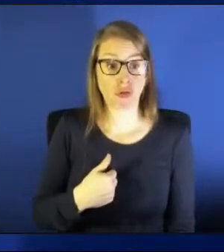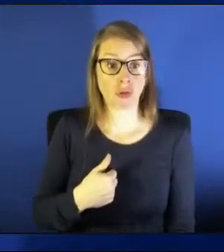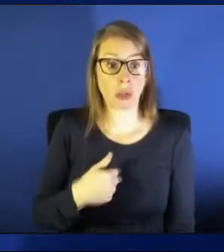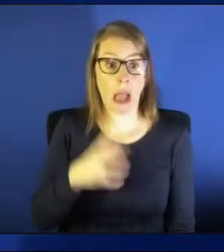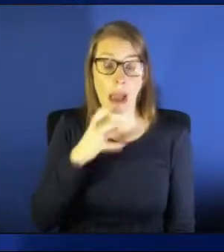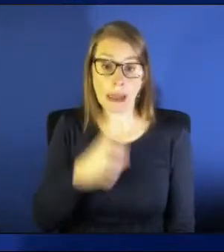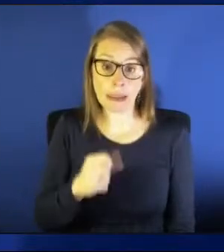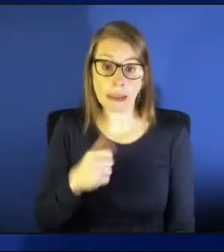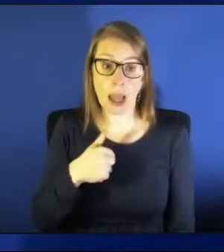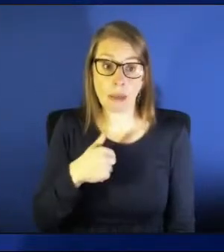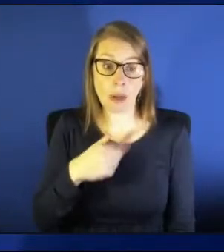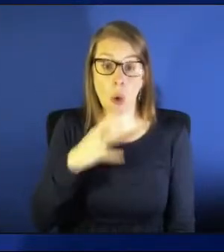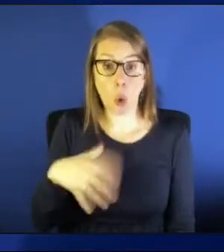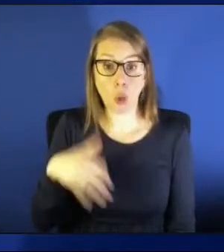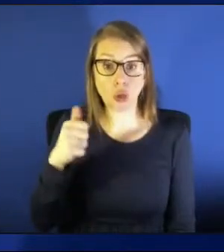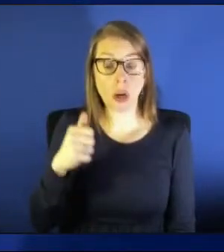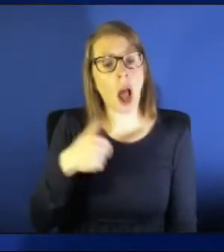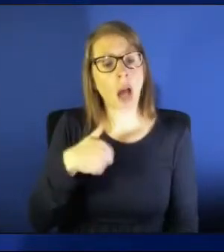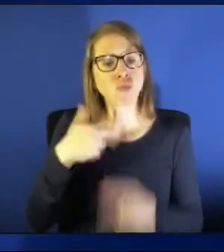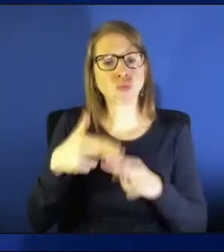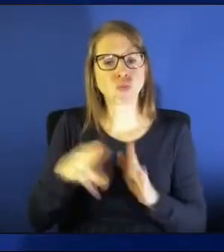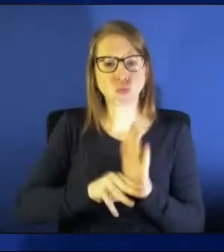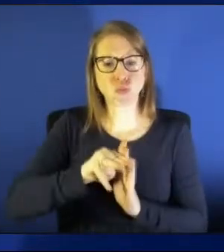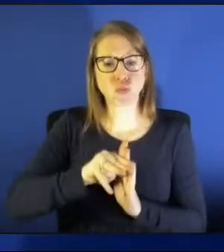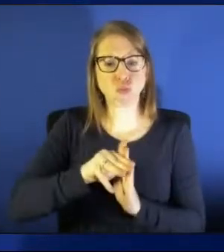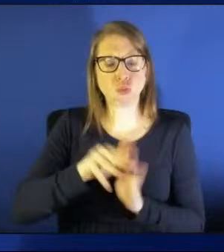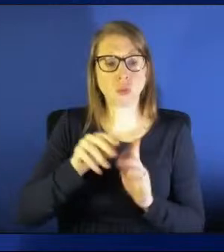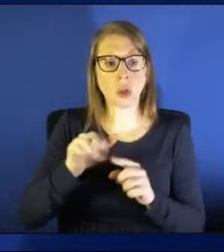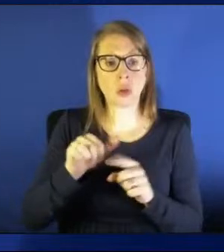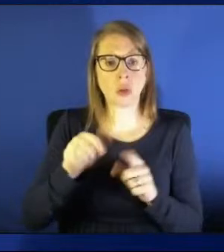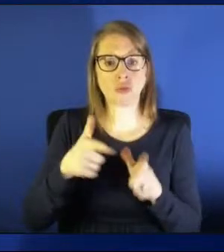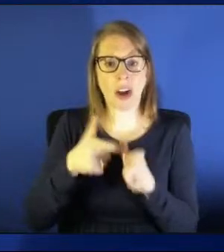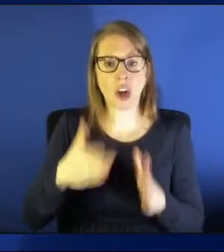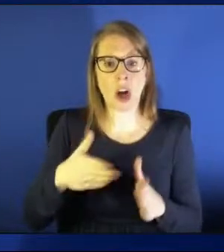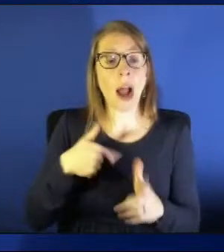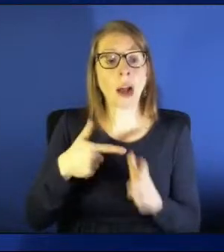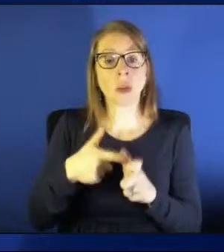like to say mature runner, Yeah. What I do is I run every other day. And I sort of